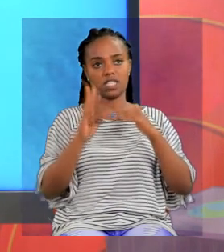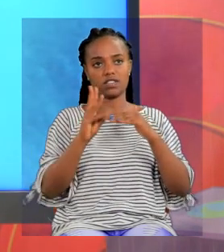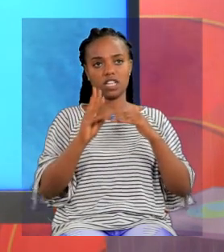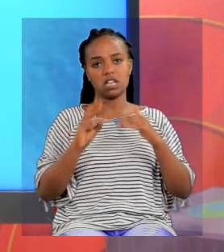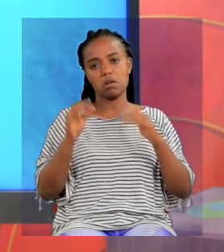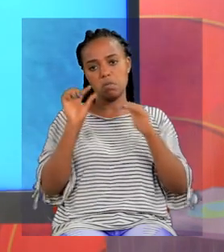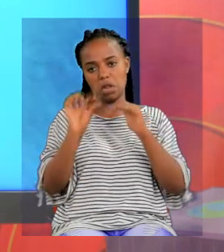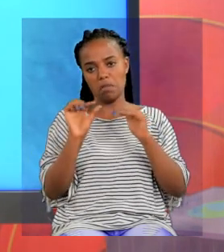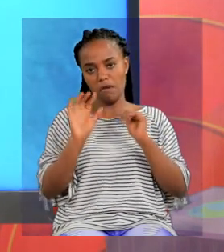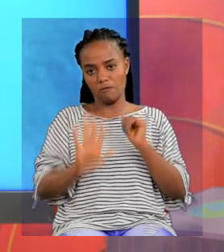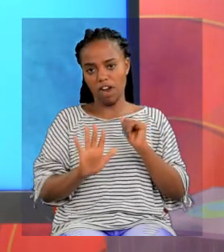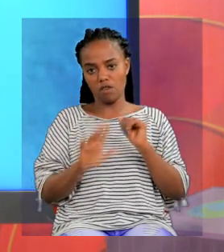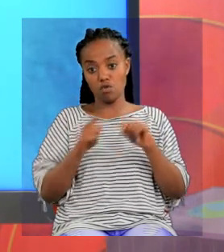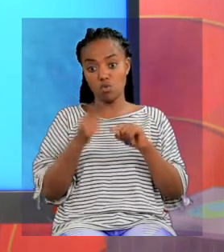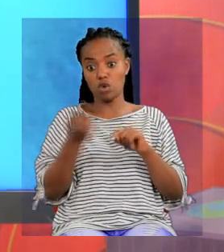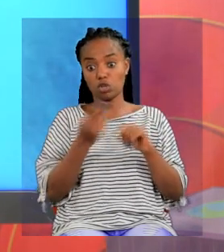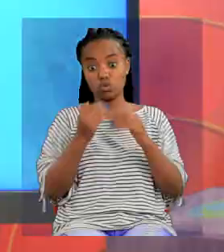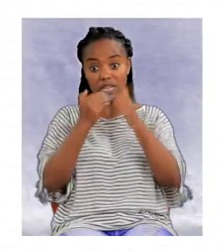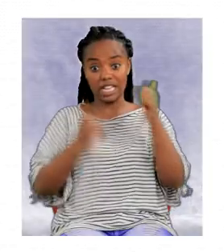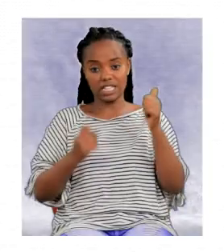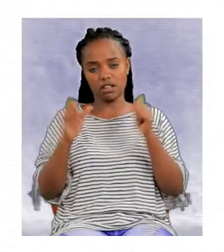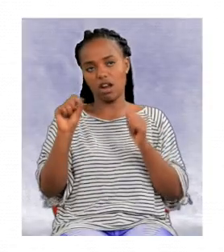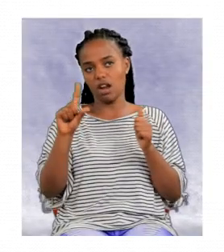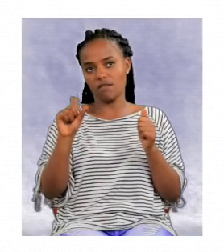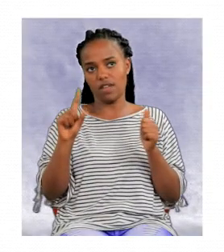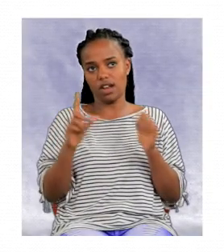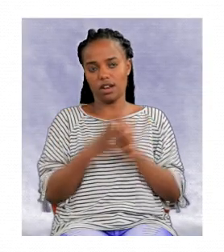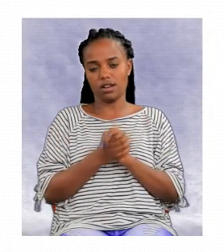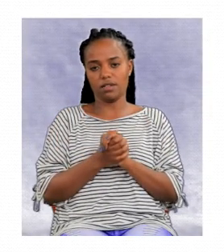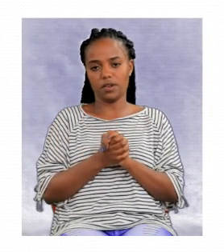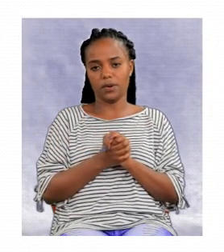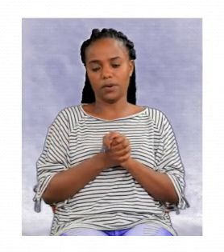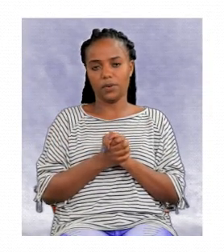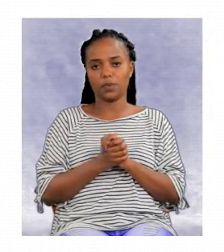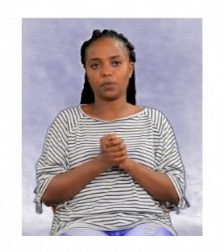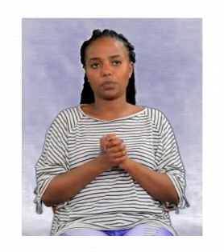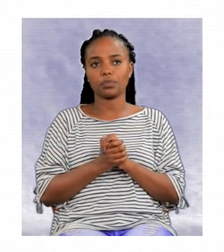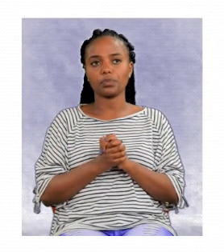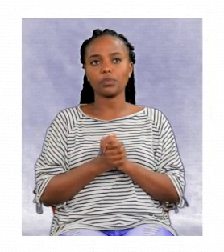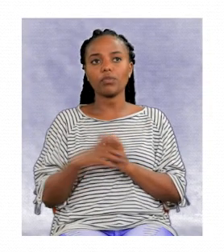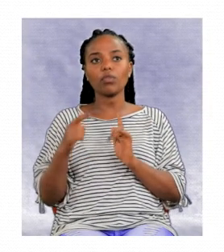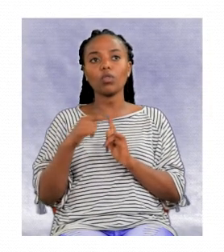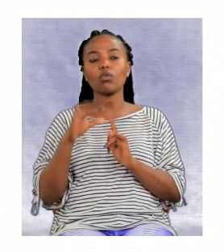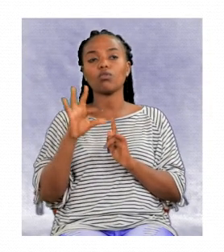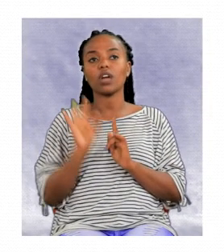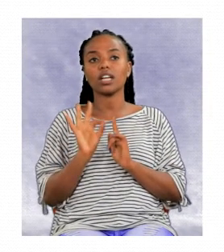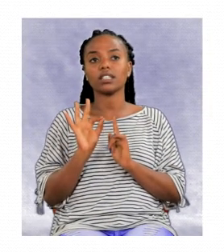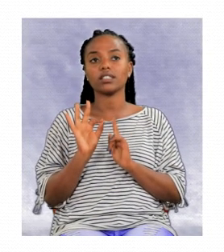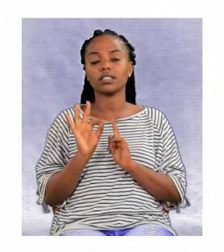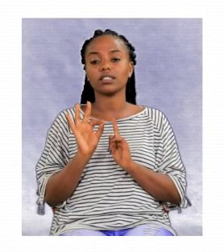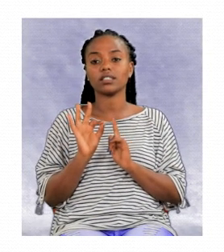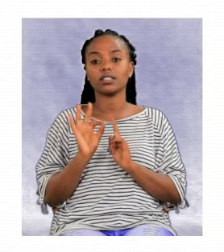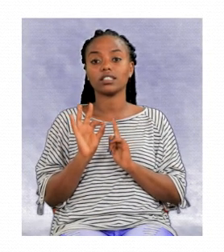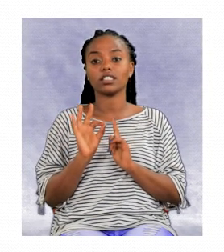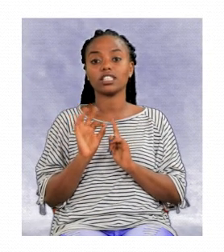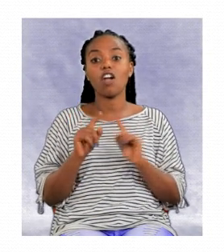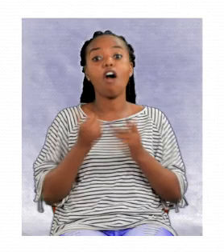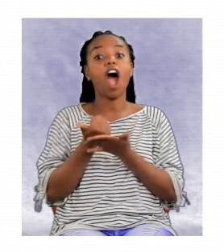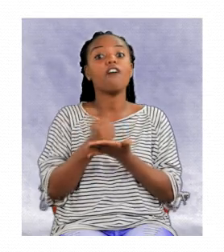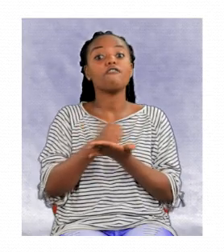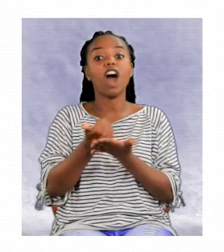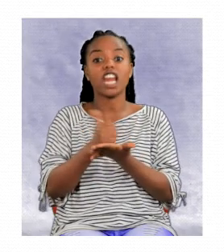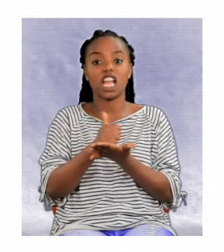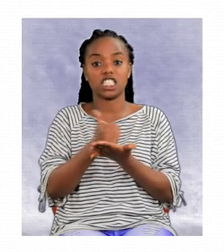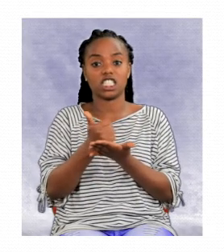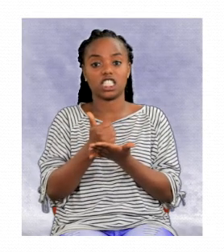is this 5, their difference gives you 11. Now, to find the variance,